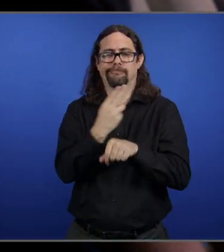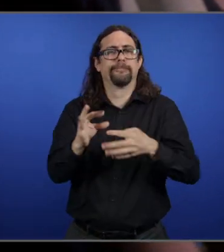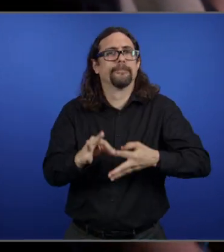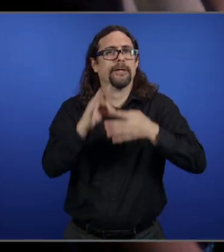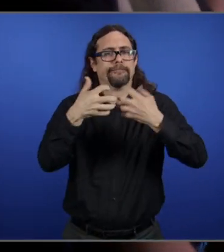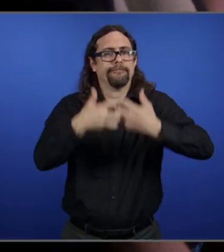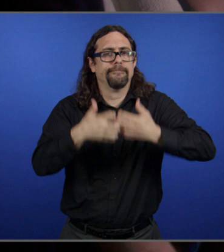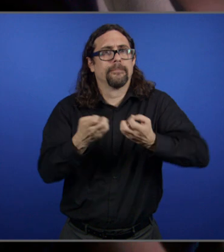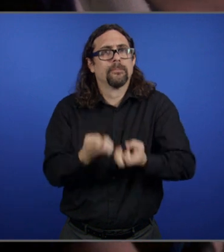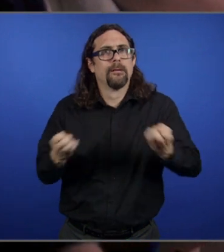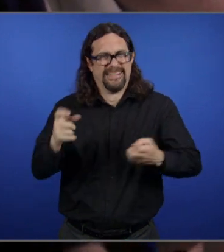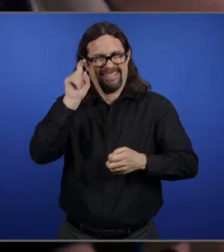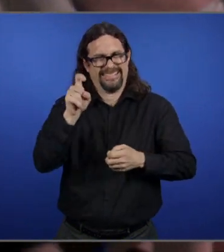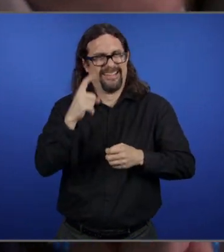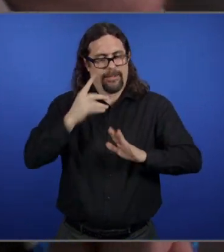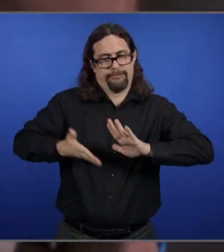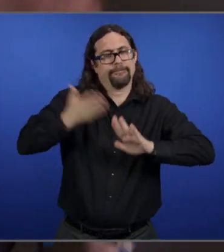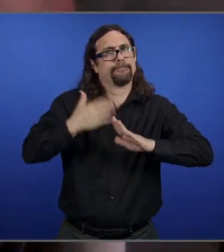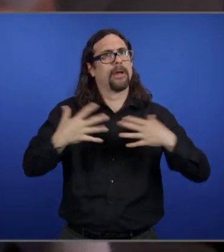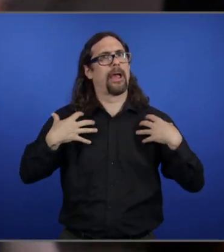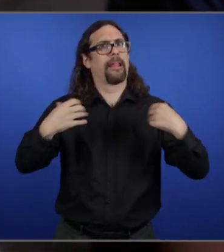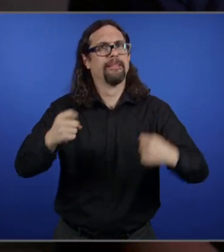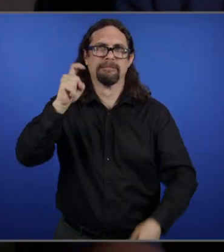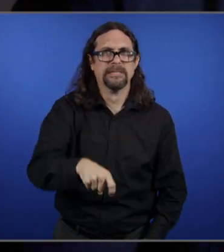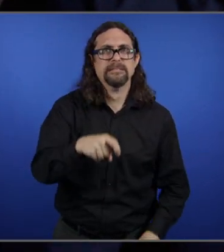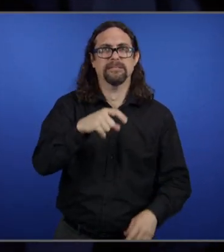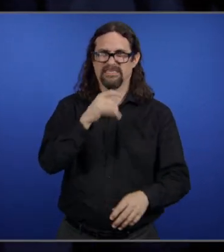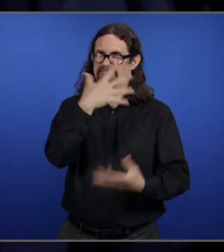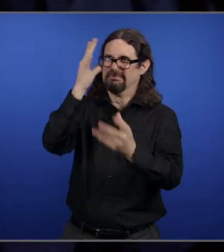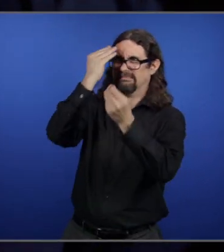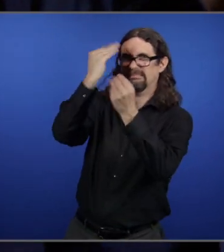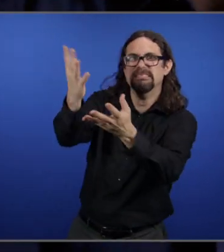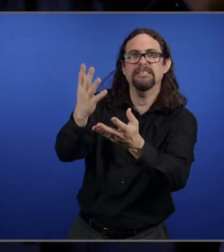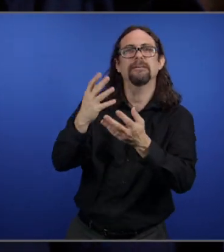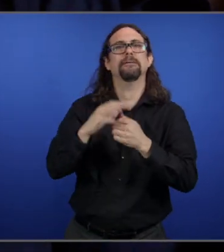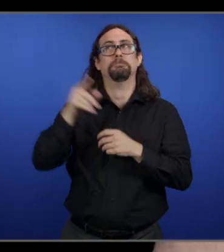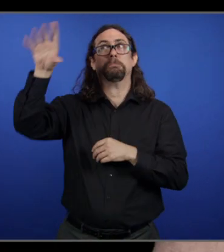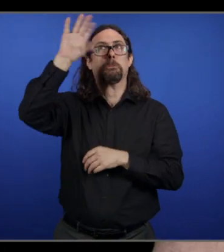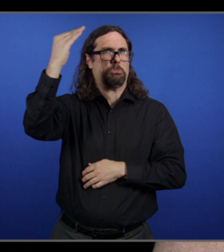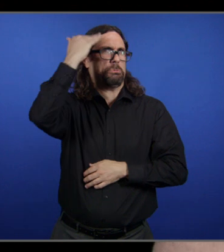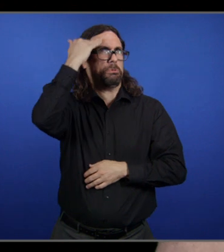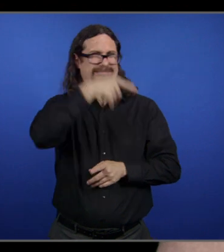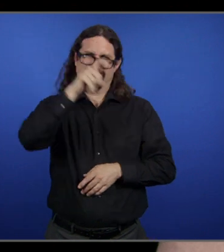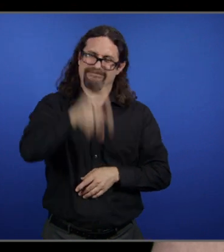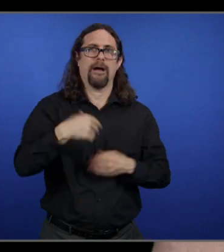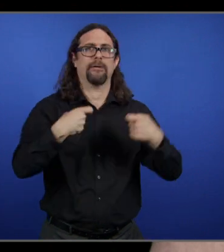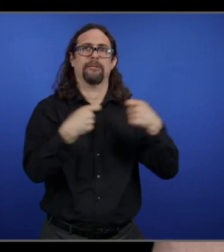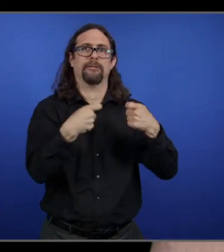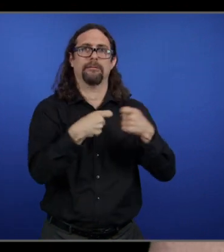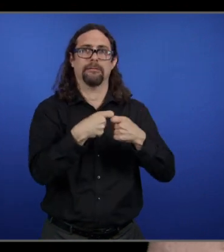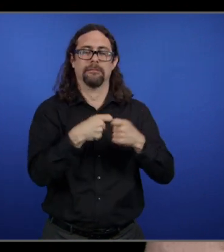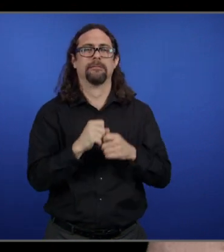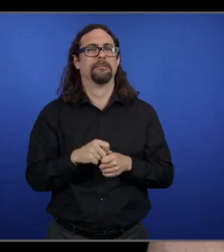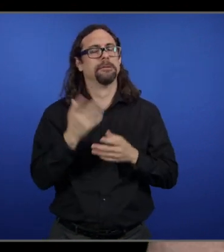equipment customer when he moved to the apartment, so the company knew that his power was a priority. It was good to know that they were